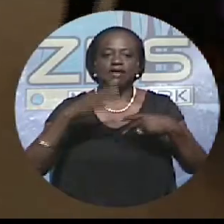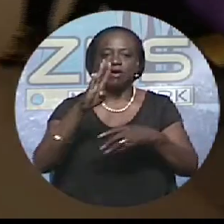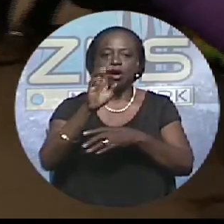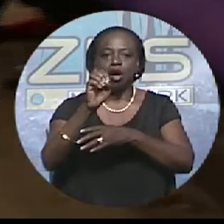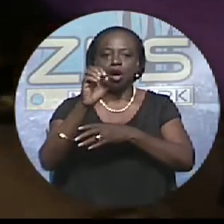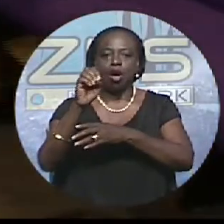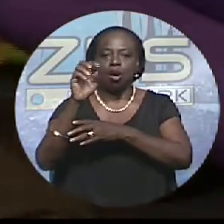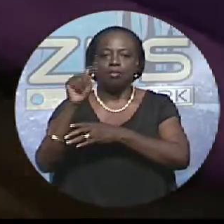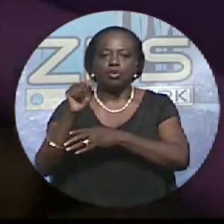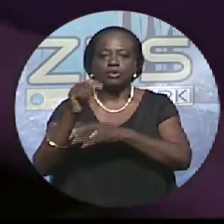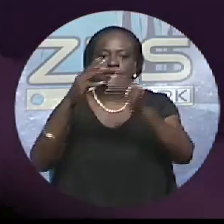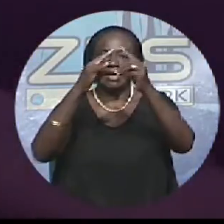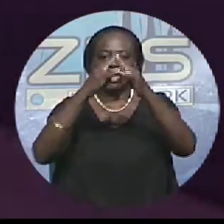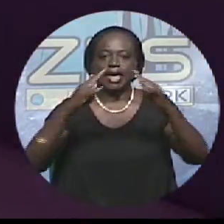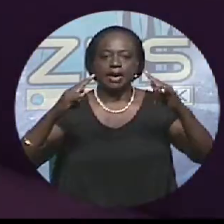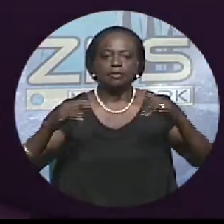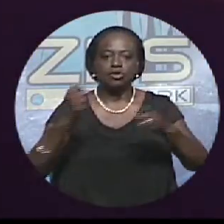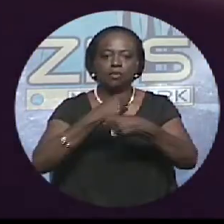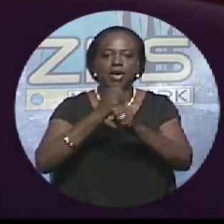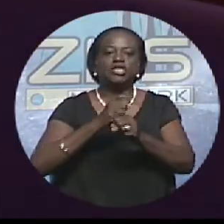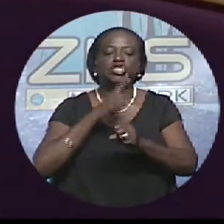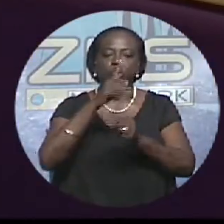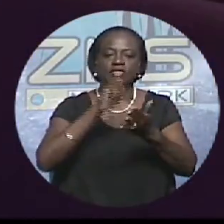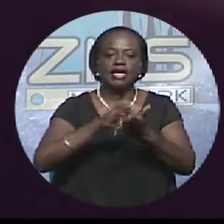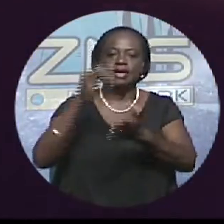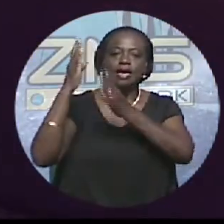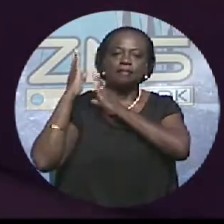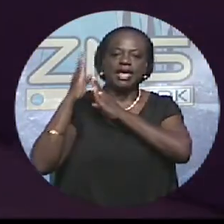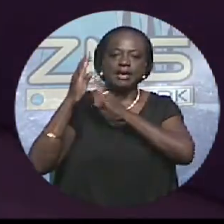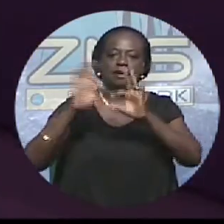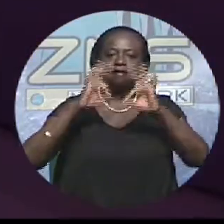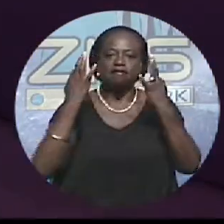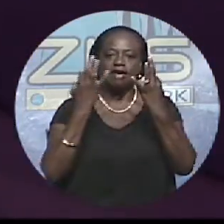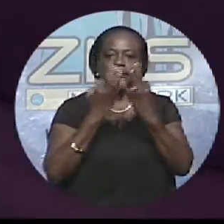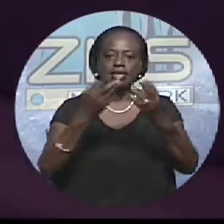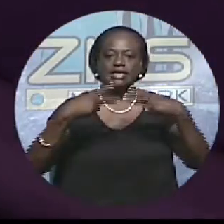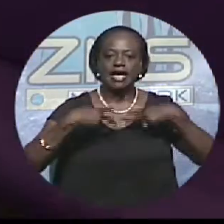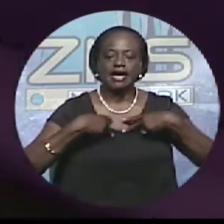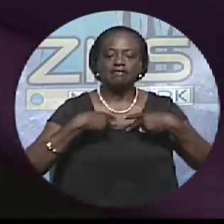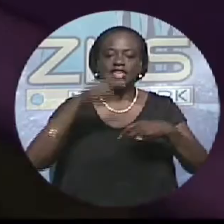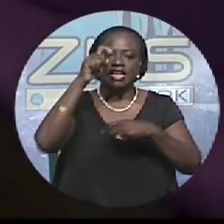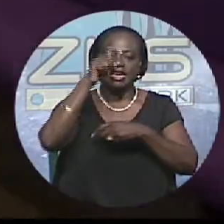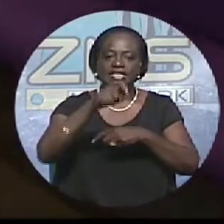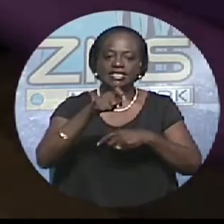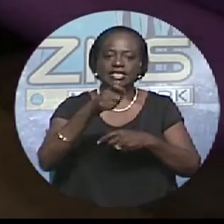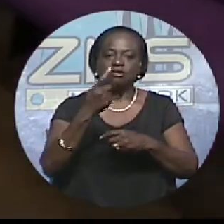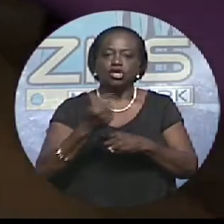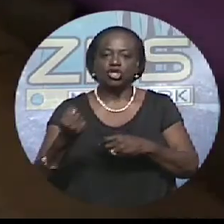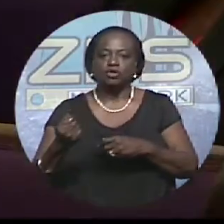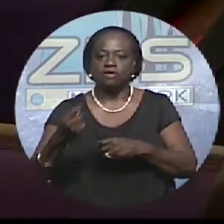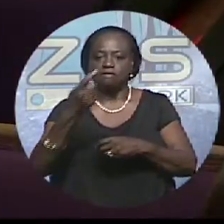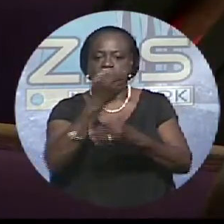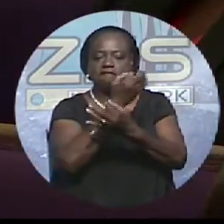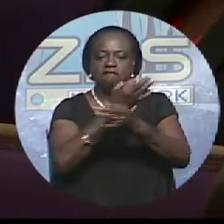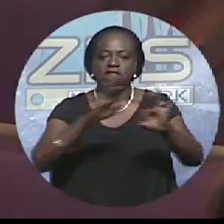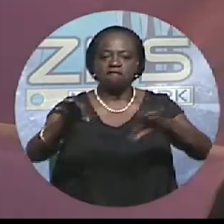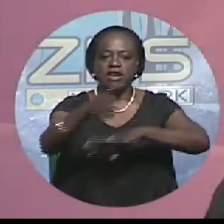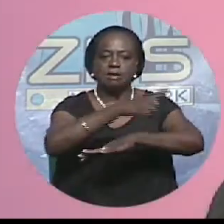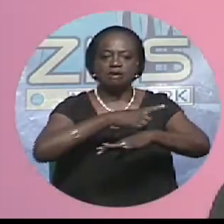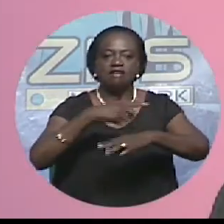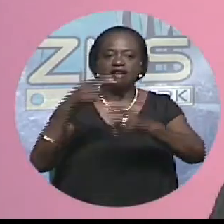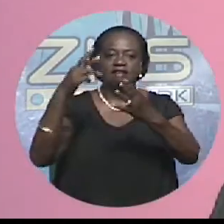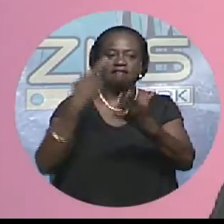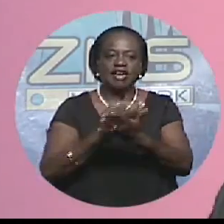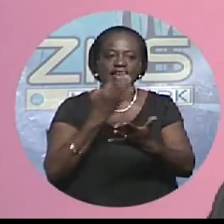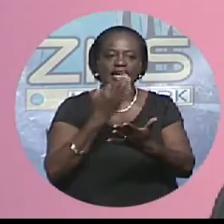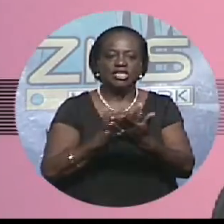of ensuring that Bahamian families have the necessary tools that would encourage freedom from all financial burdens. We understand that persons have been